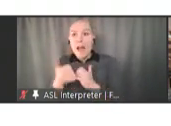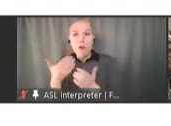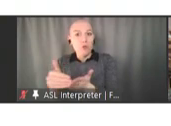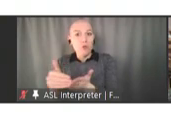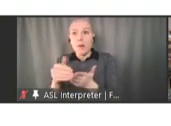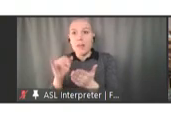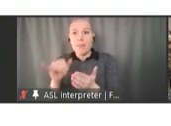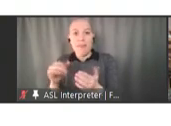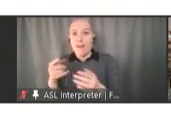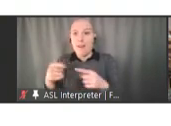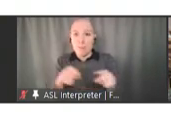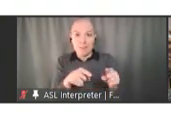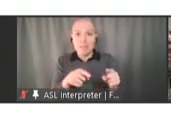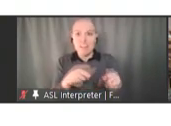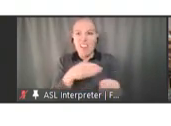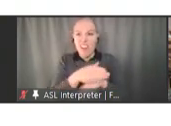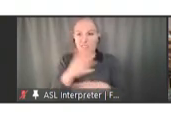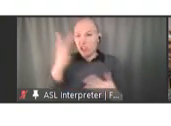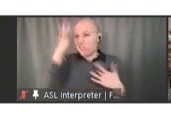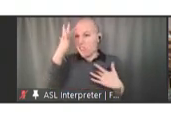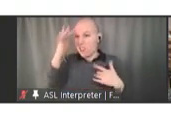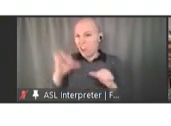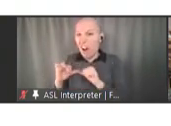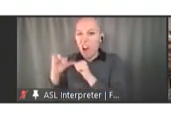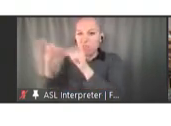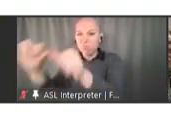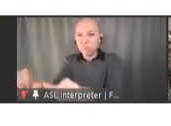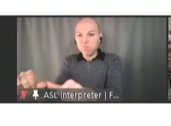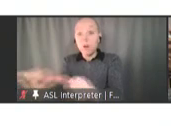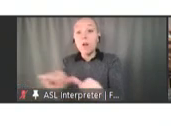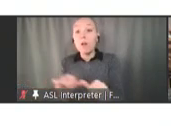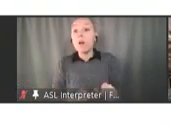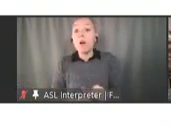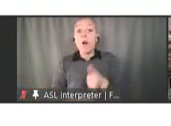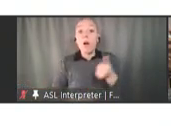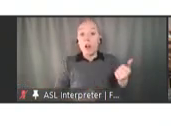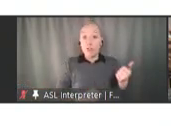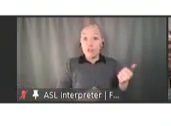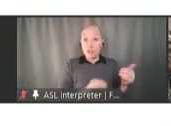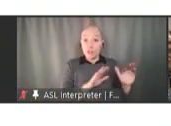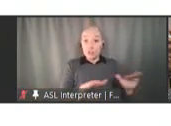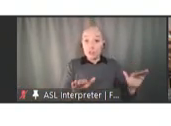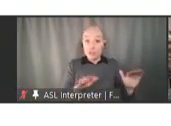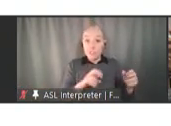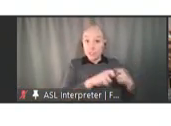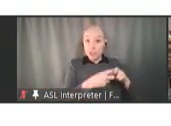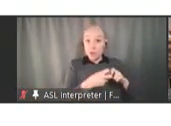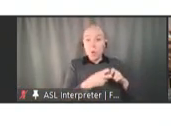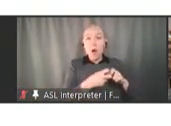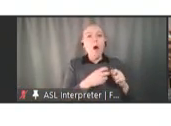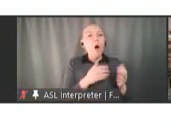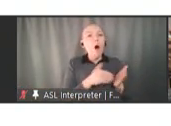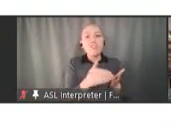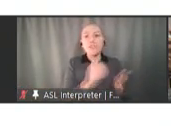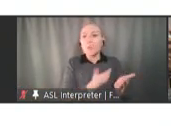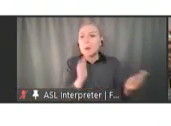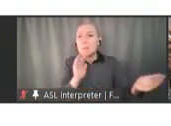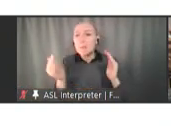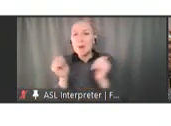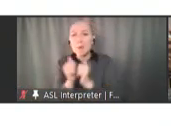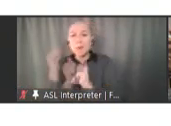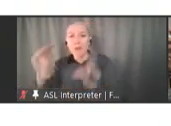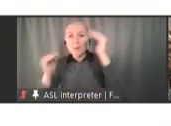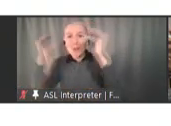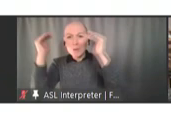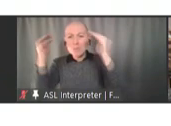other thing that we tend to do, especially with children, is to compare everything to adults. And to me, that doesn't make any sense. You know, at one of the